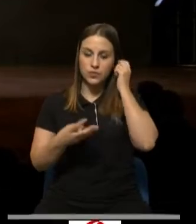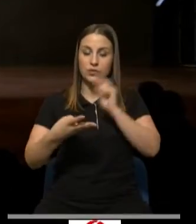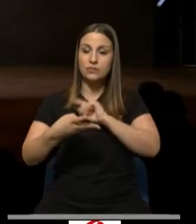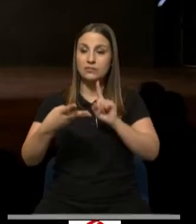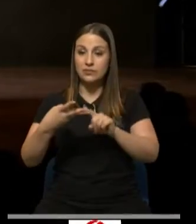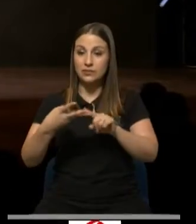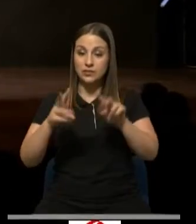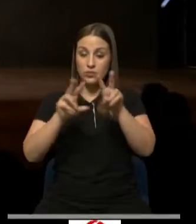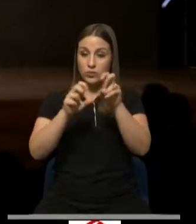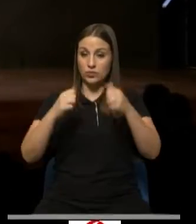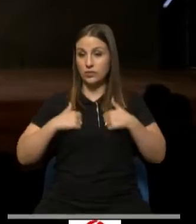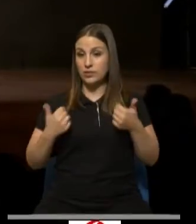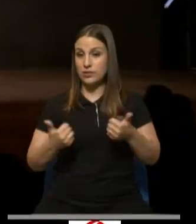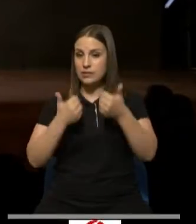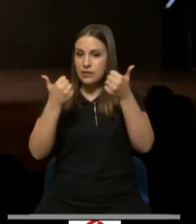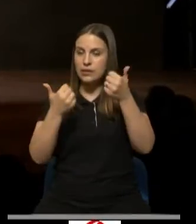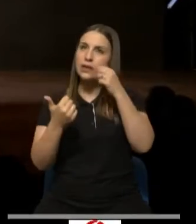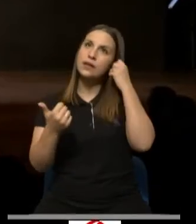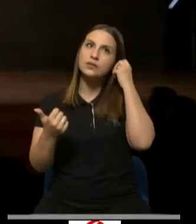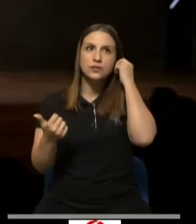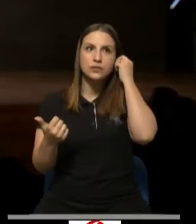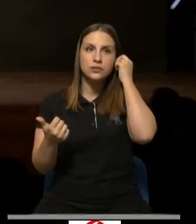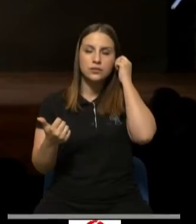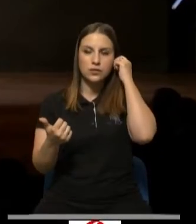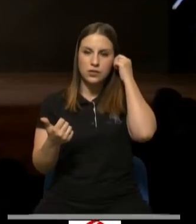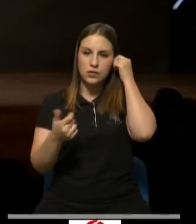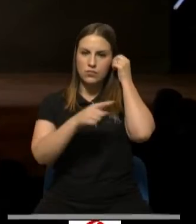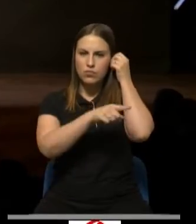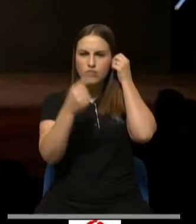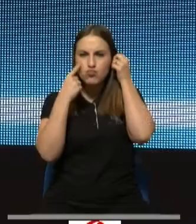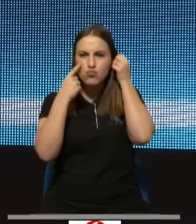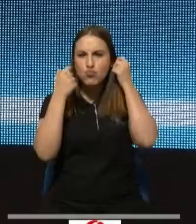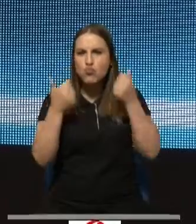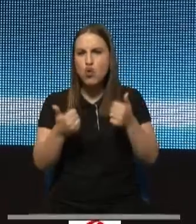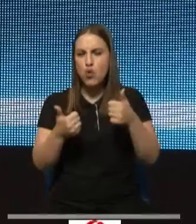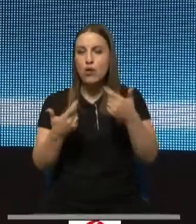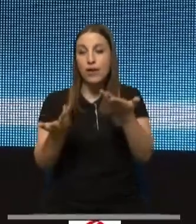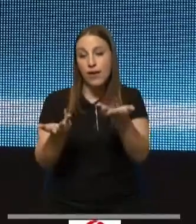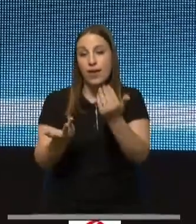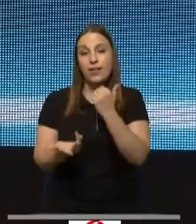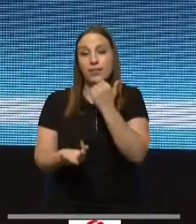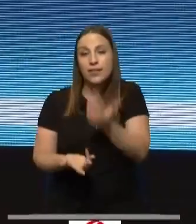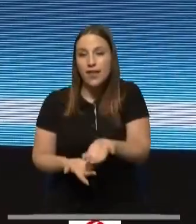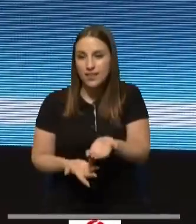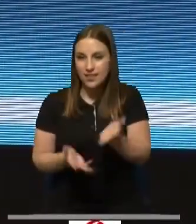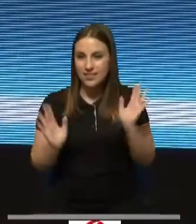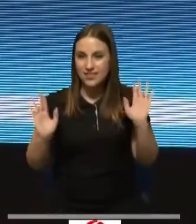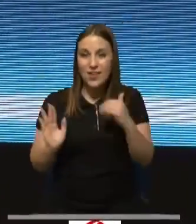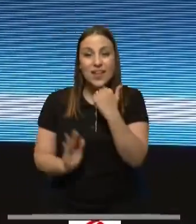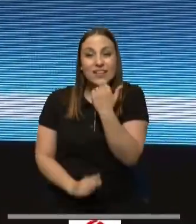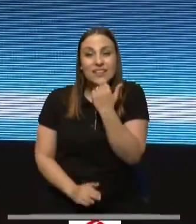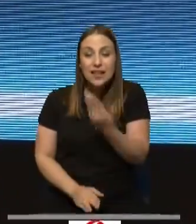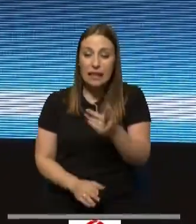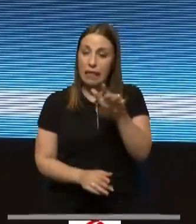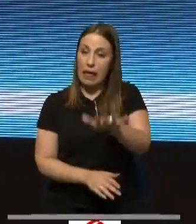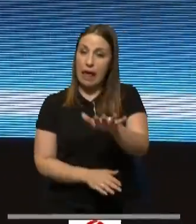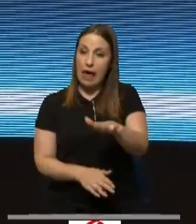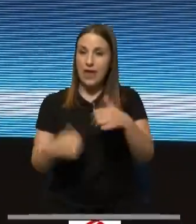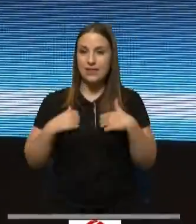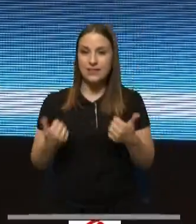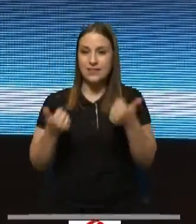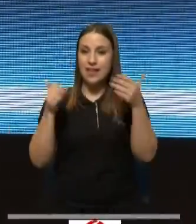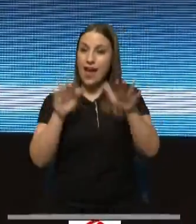point of cities has got to do with that you know very well in your industry, which is talent. And talent is